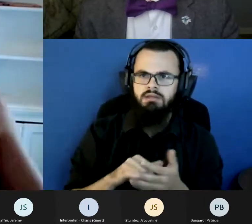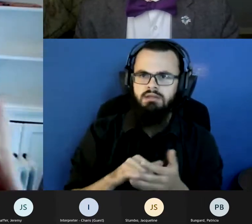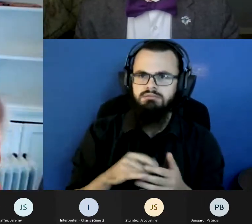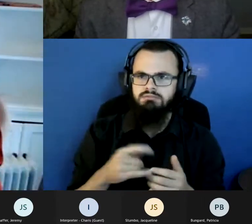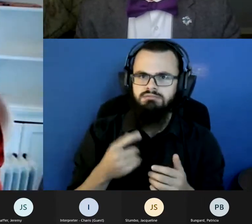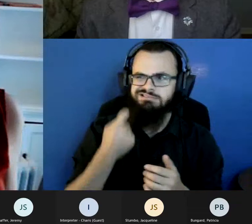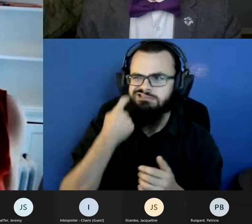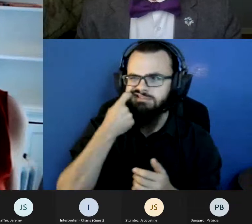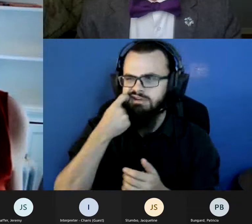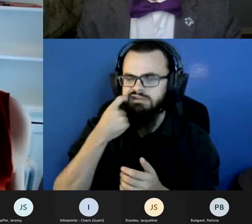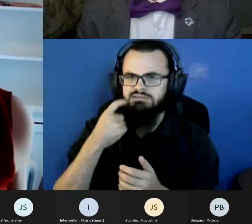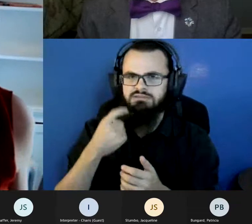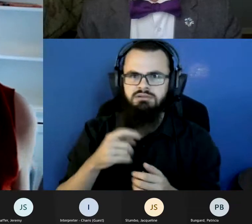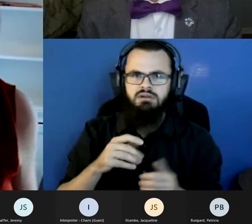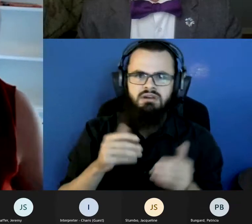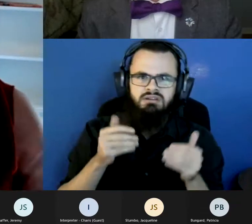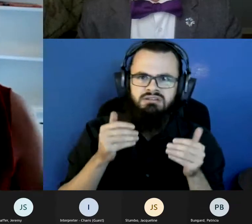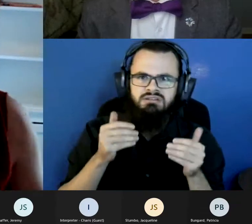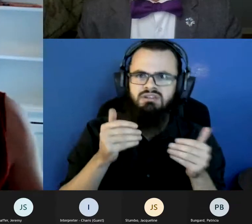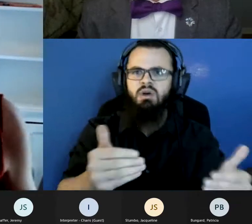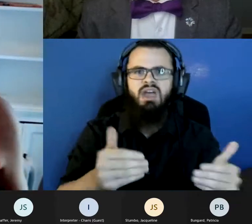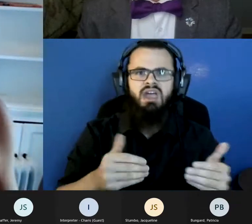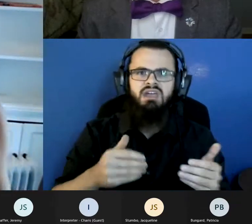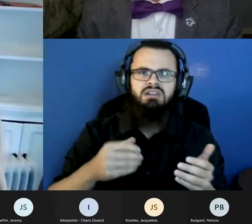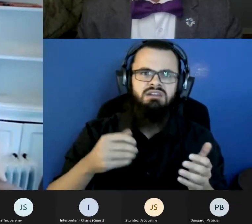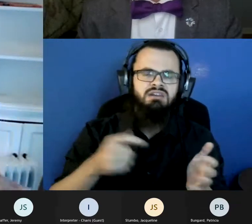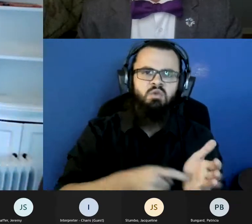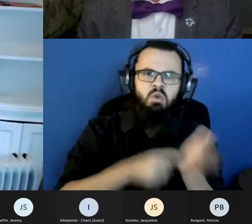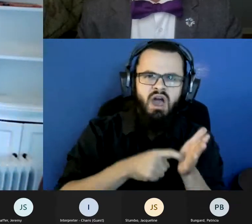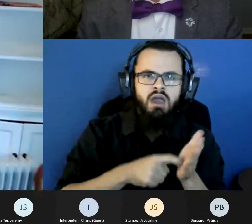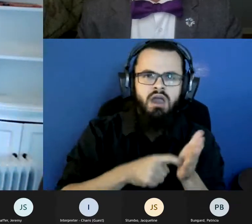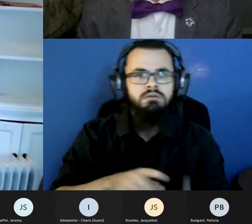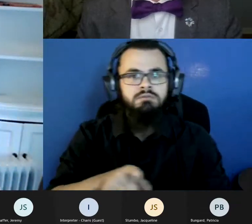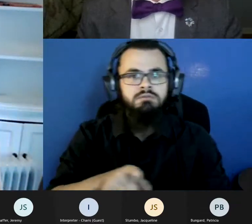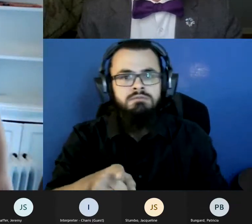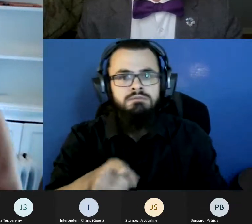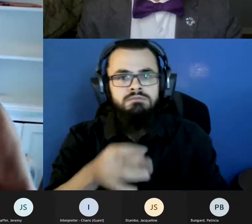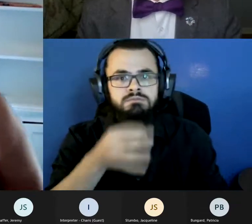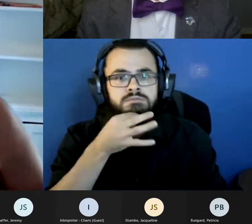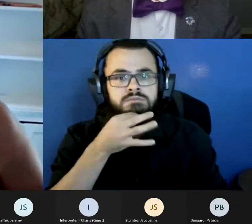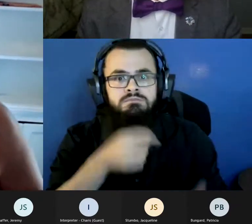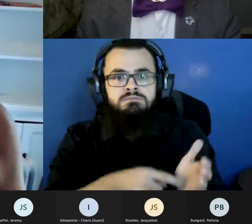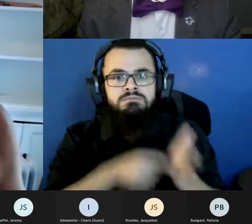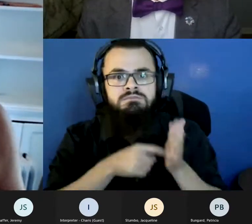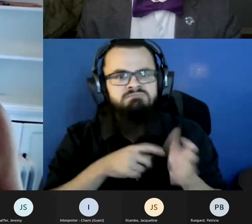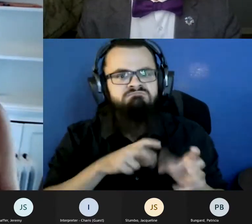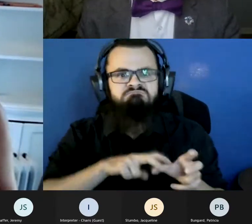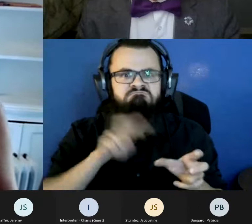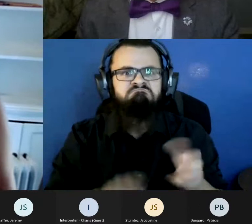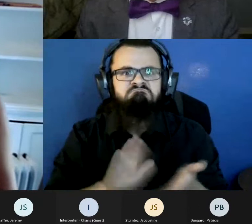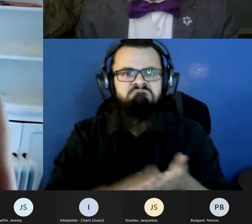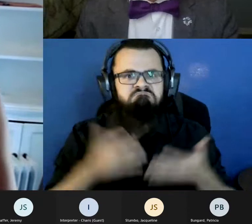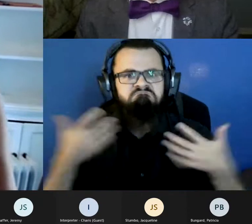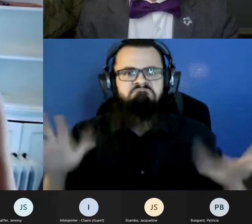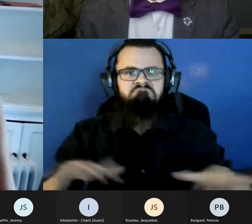and don't you dare mandate it or I drop out of school. You know, it's very polarized right now and it's a challenging